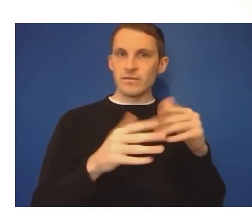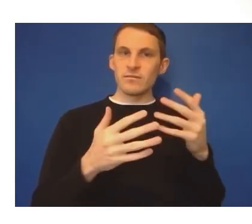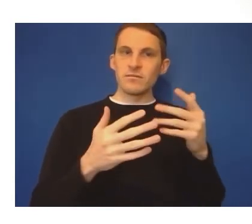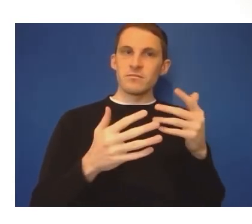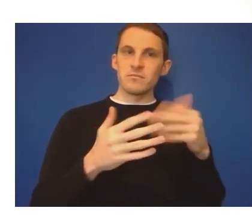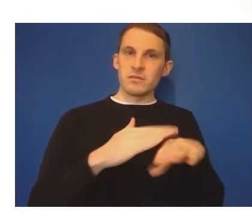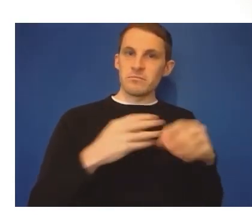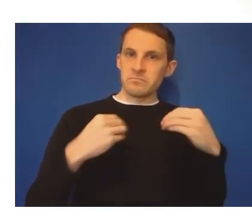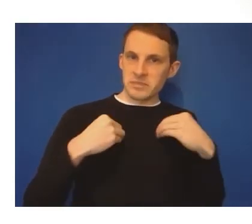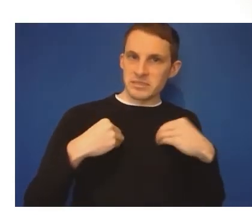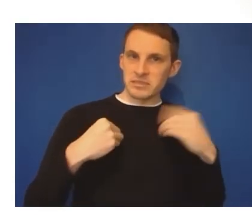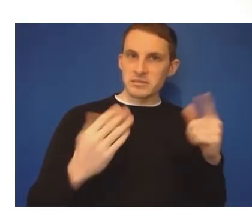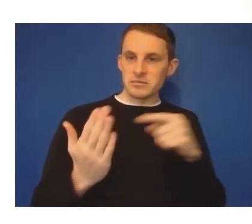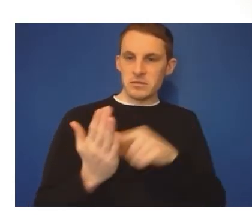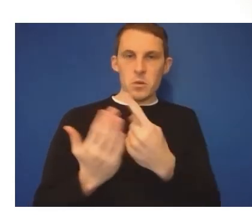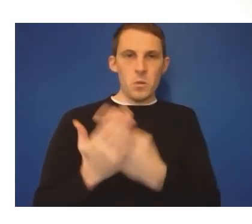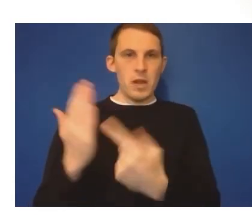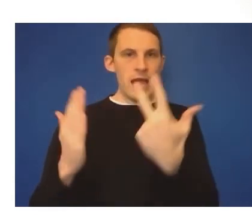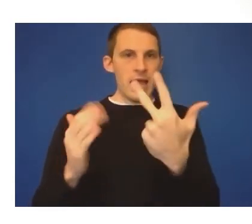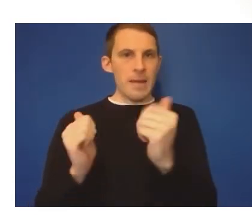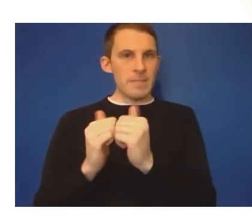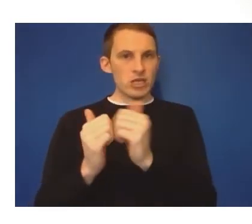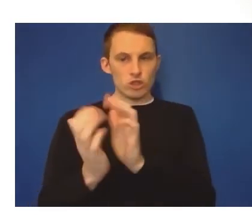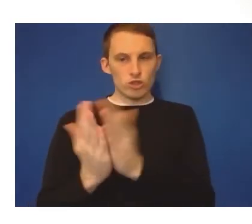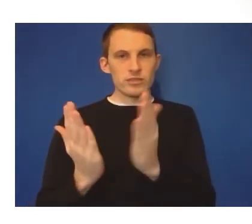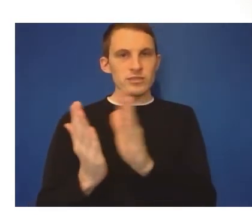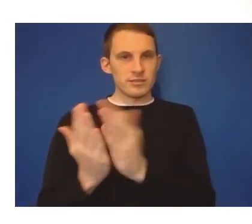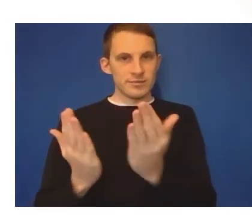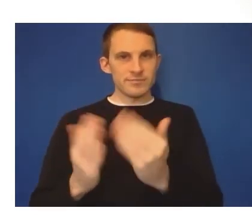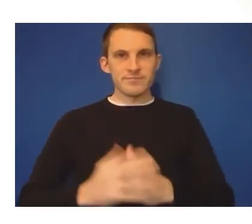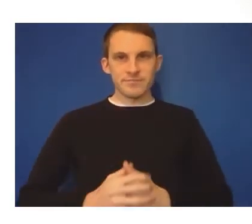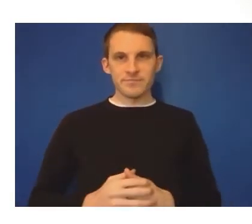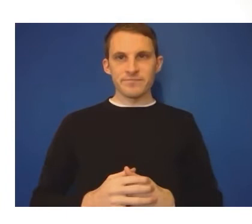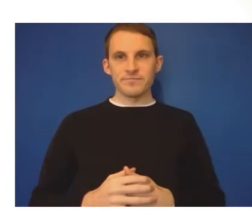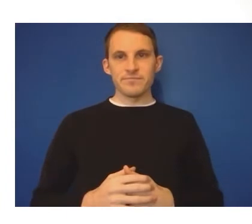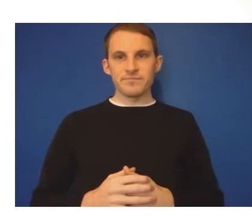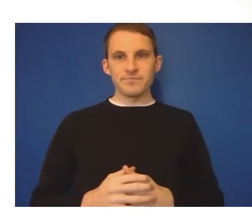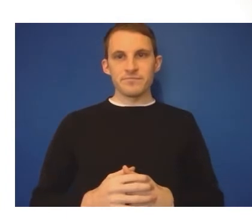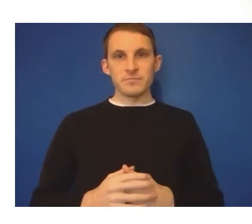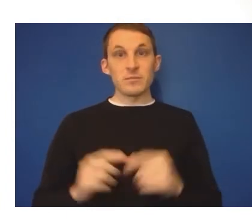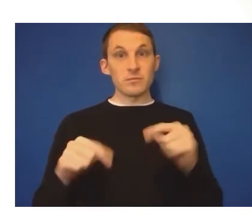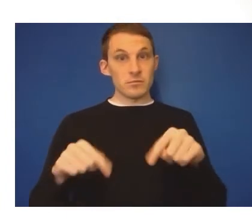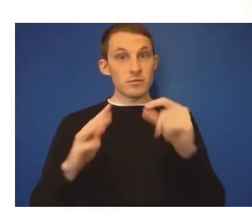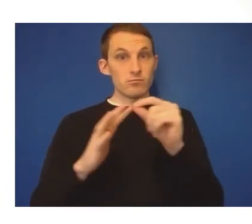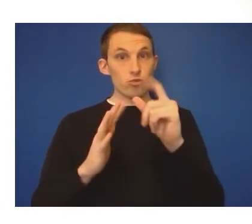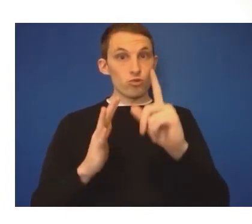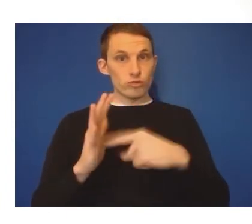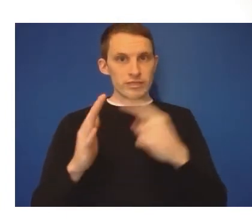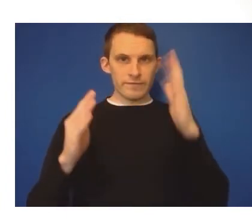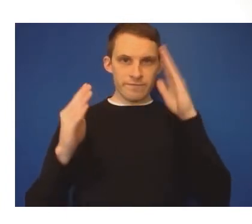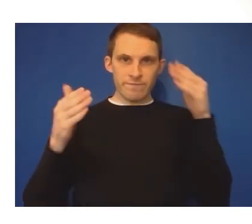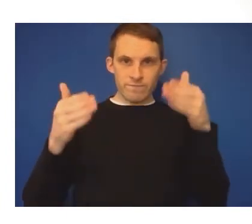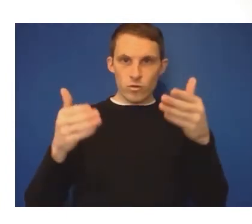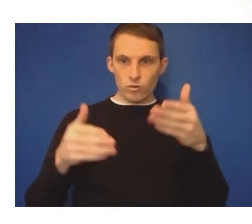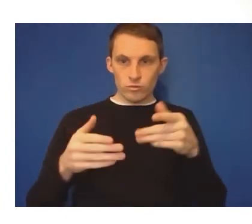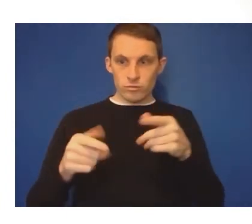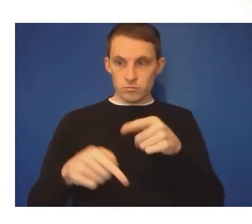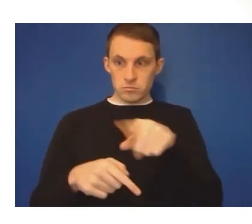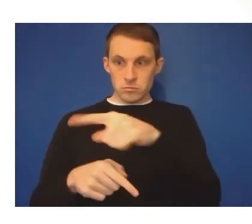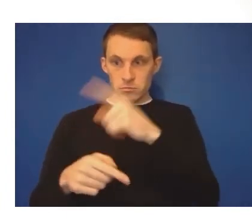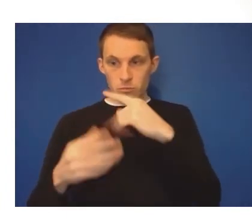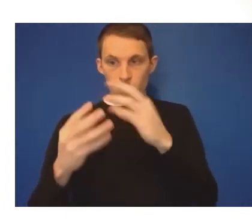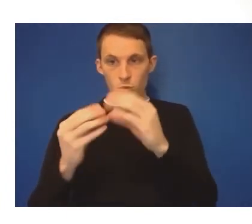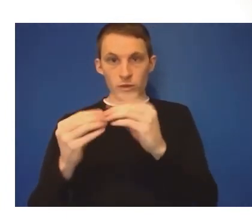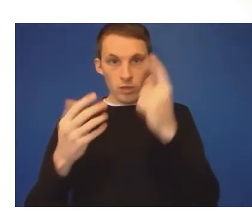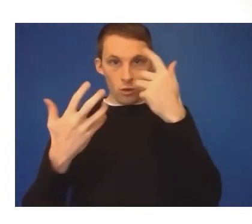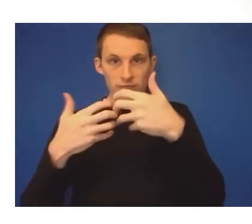pages long. And while the project was focused on accessibility and support for consumers with cognitive